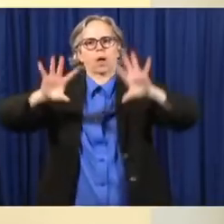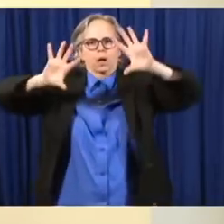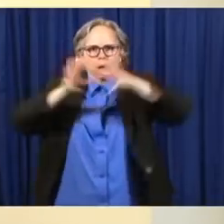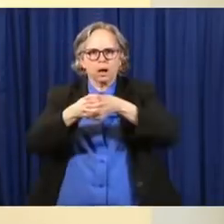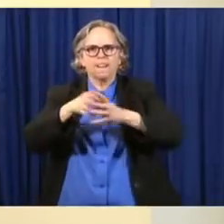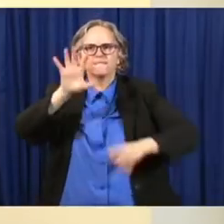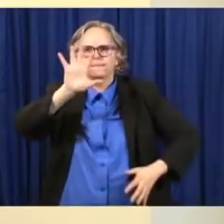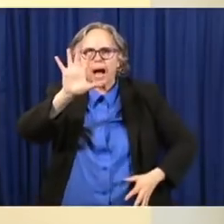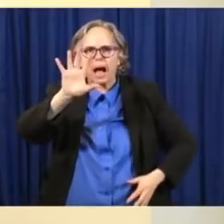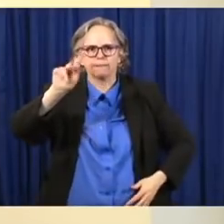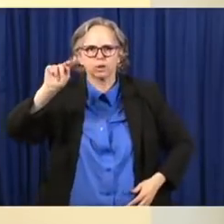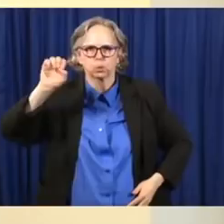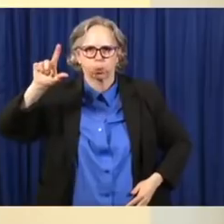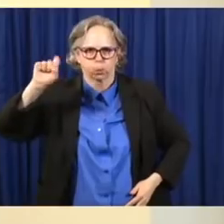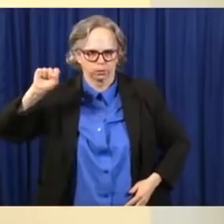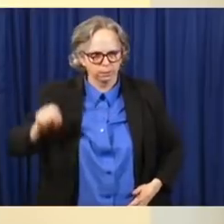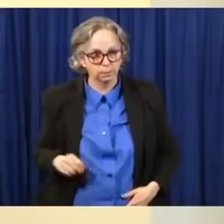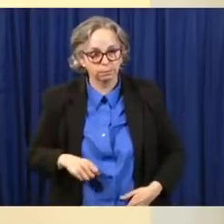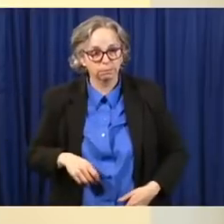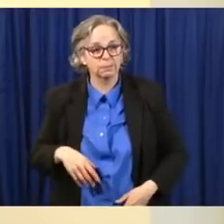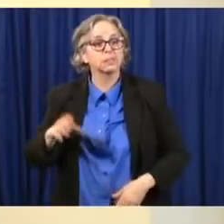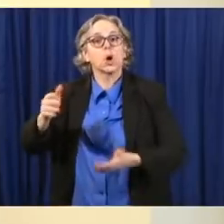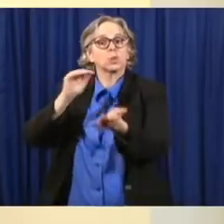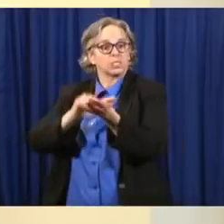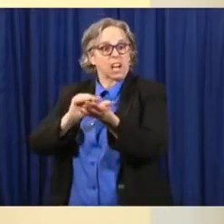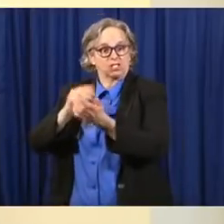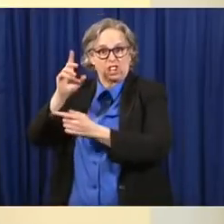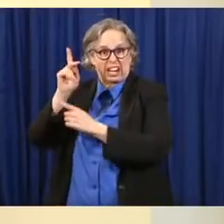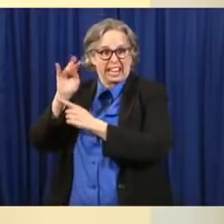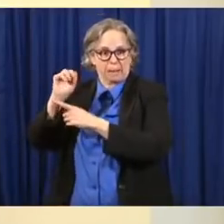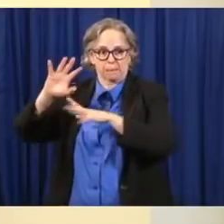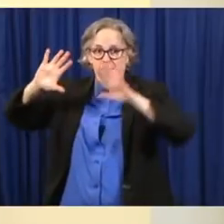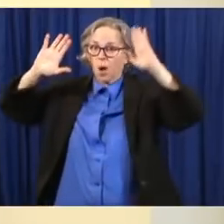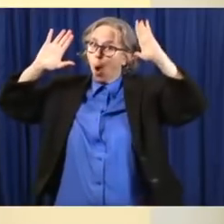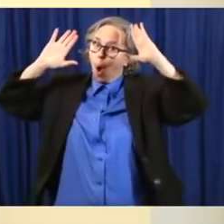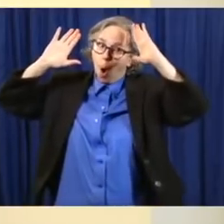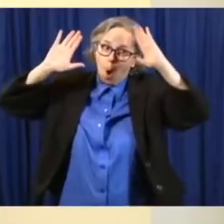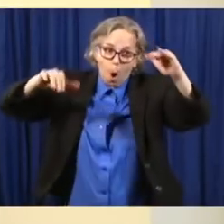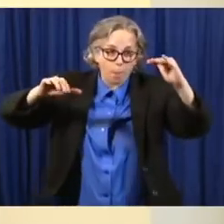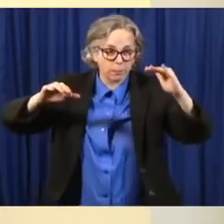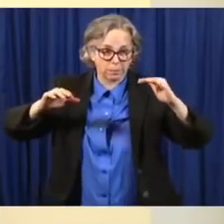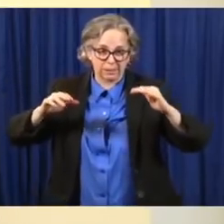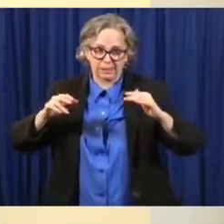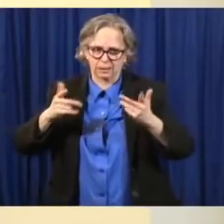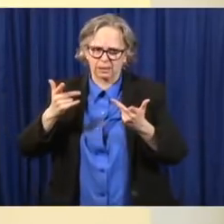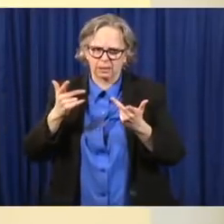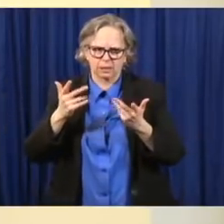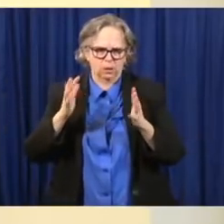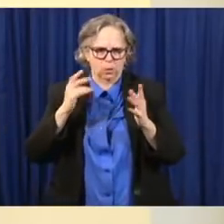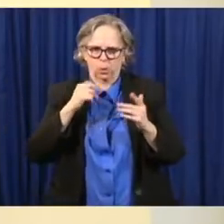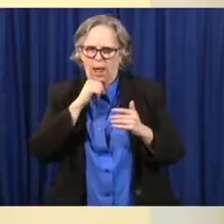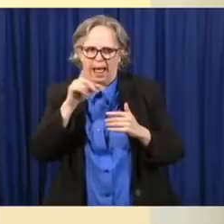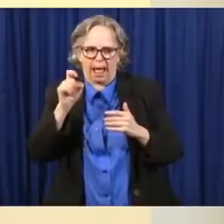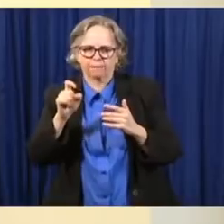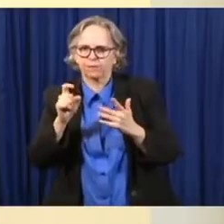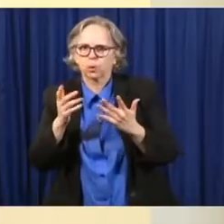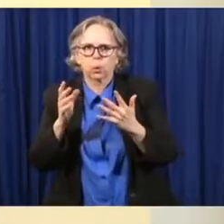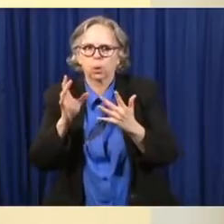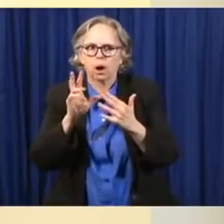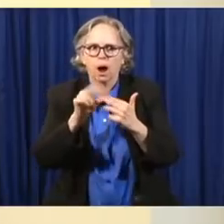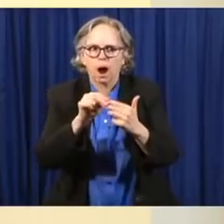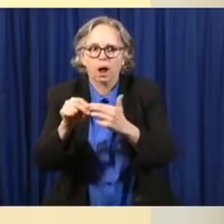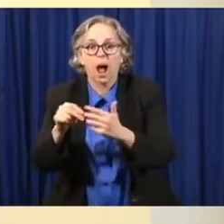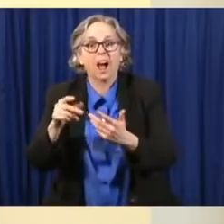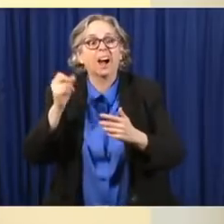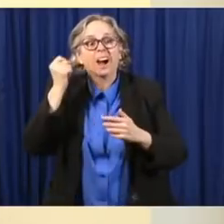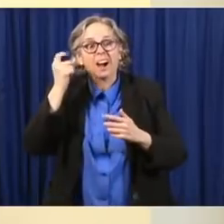use unless it's accompanied by a bold and vigorous plan. And the